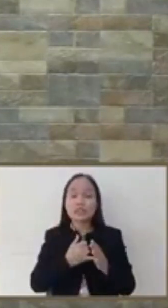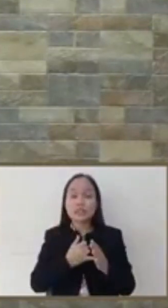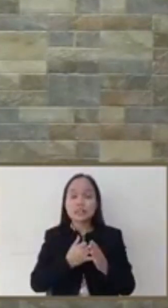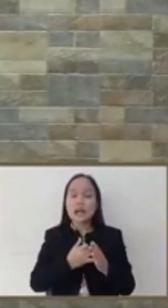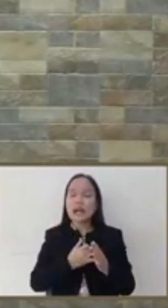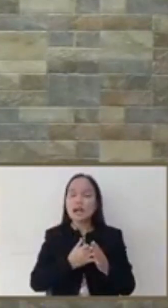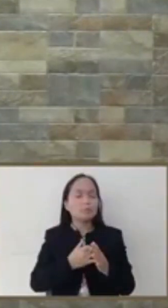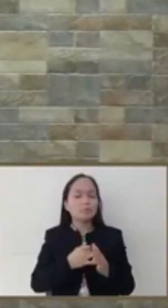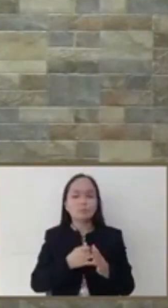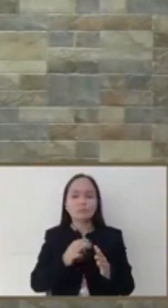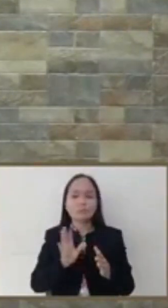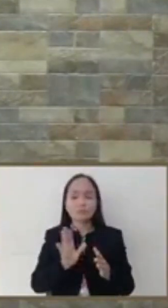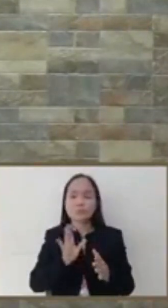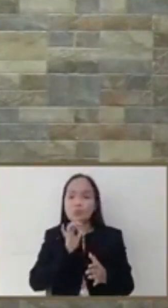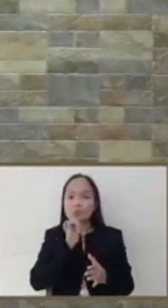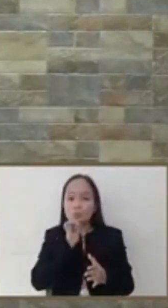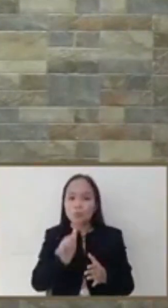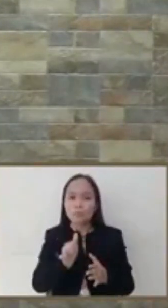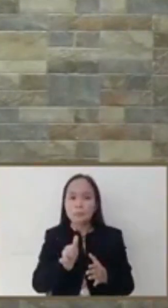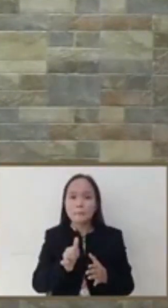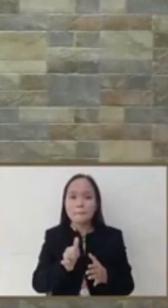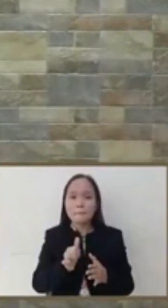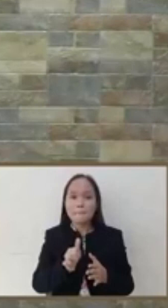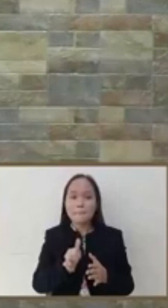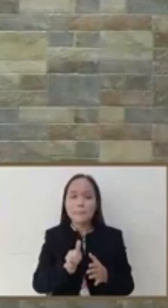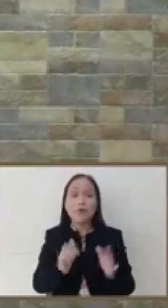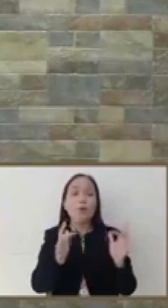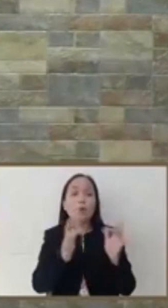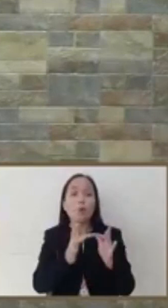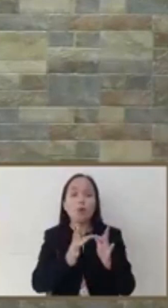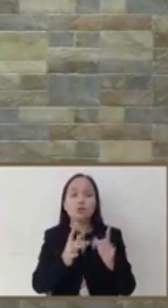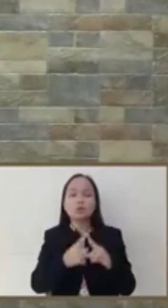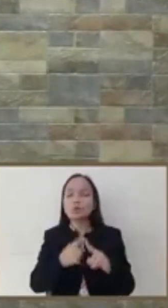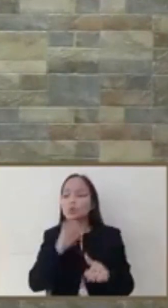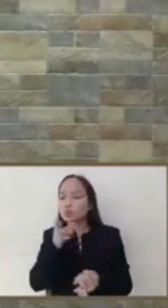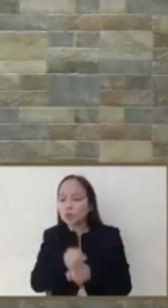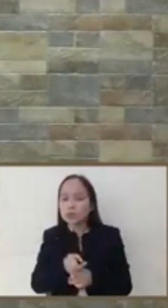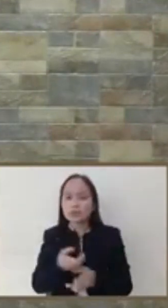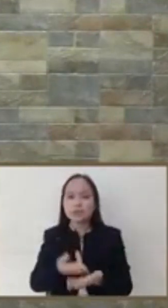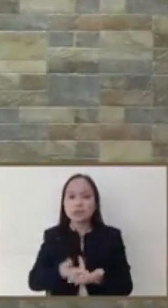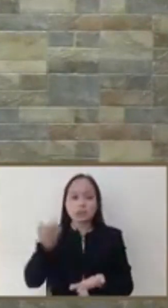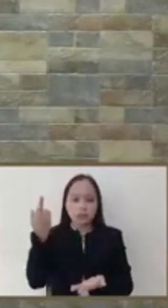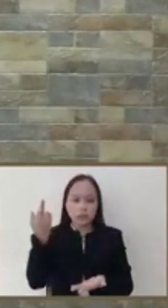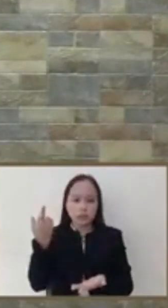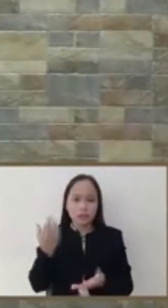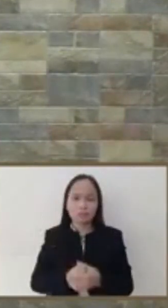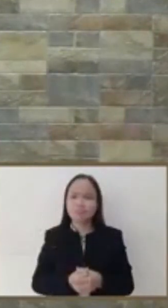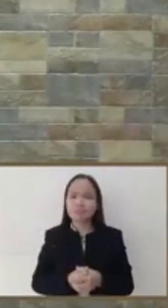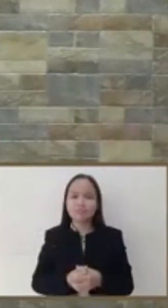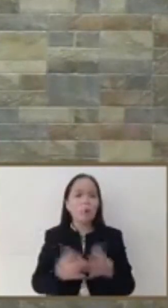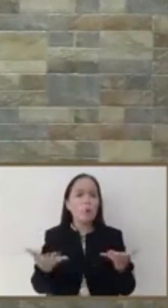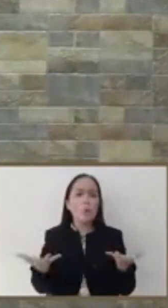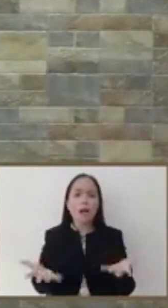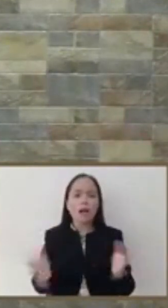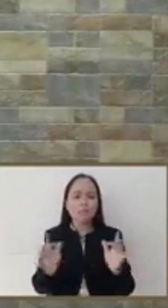has nothing to do with real riches or real wealth. Wala hong kinalaman